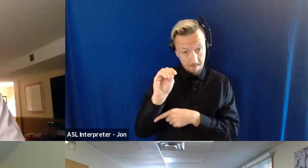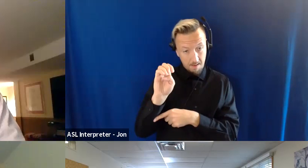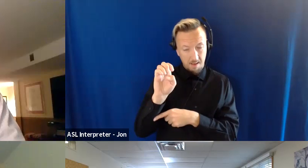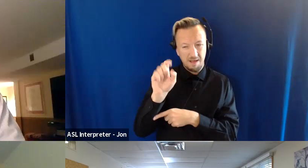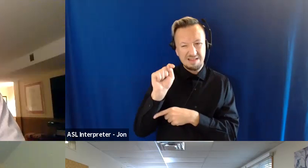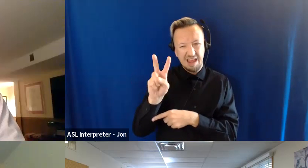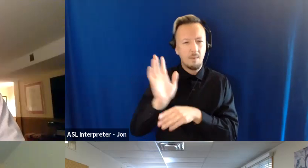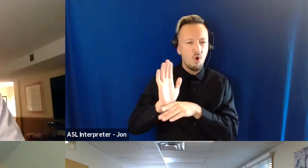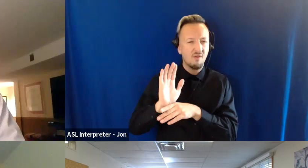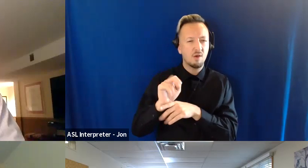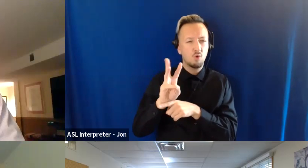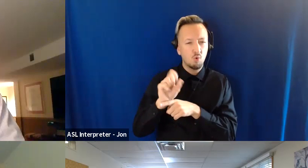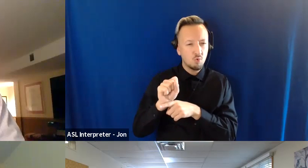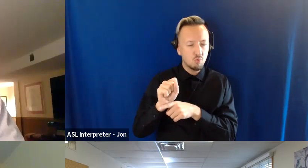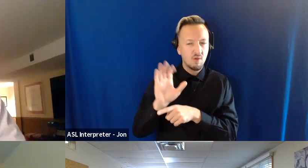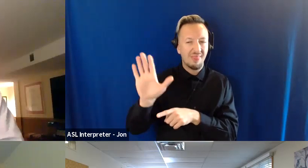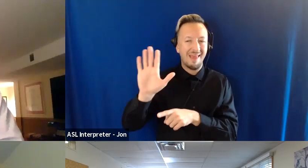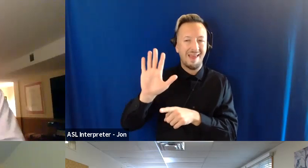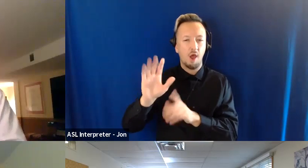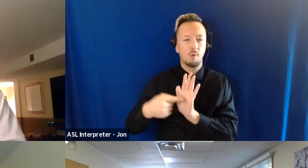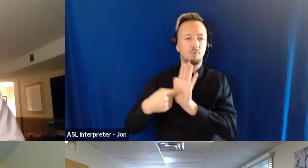portrays people with disabilities?